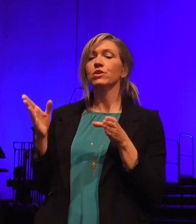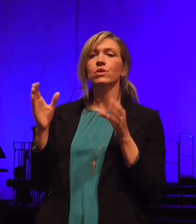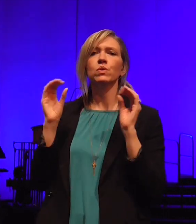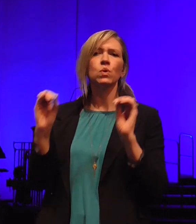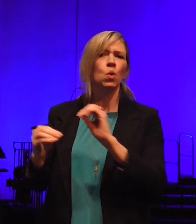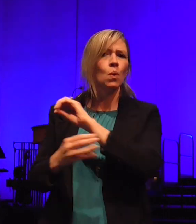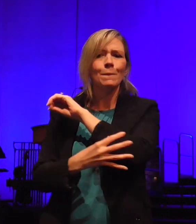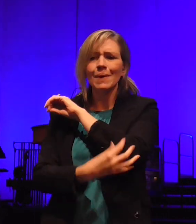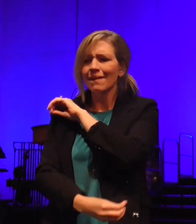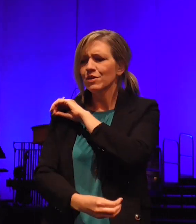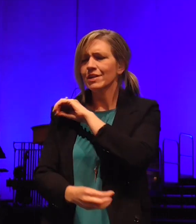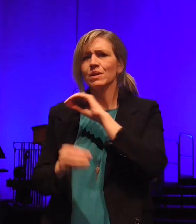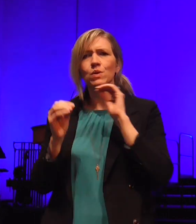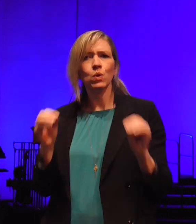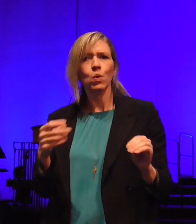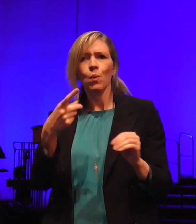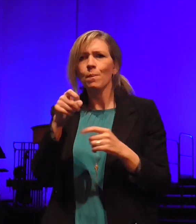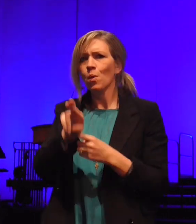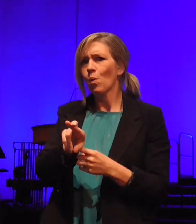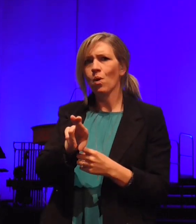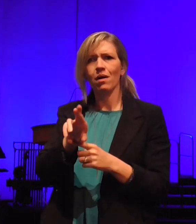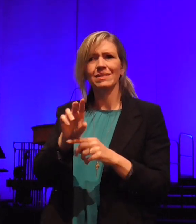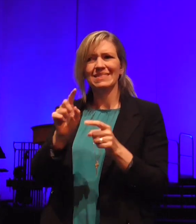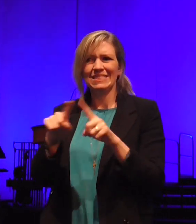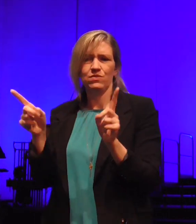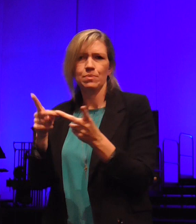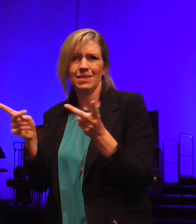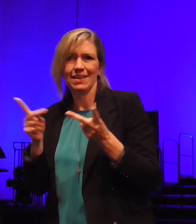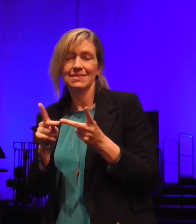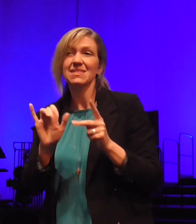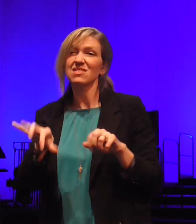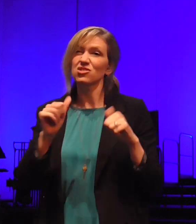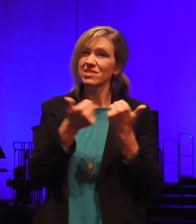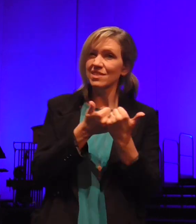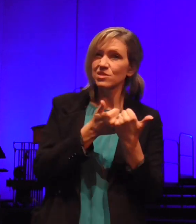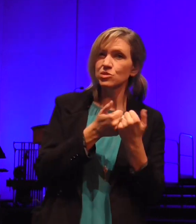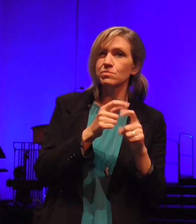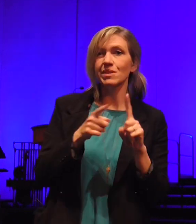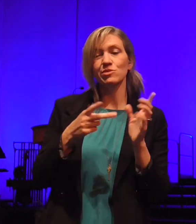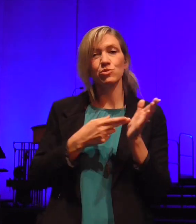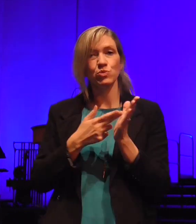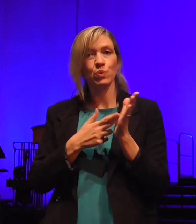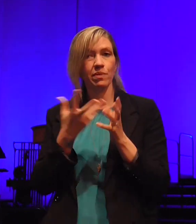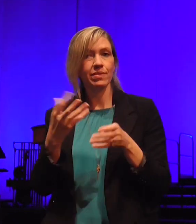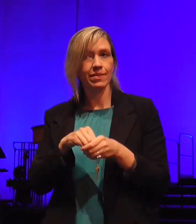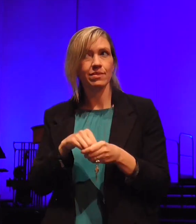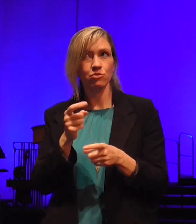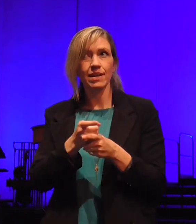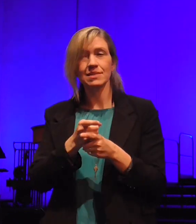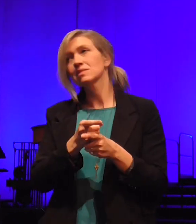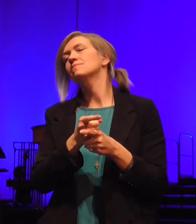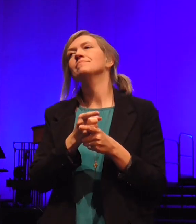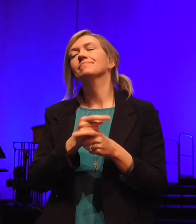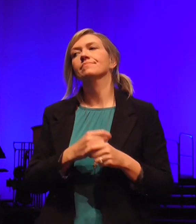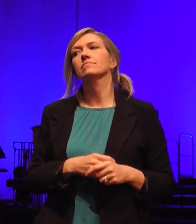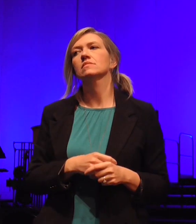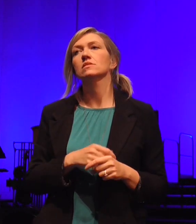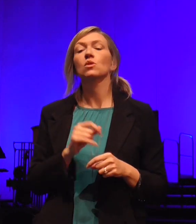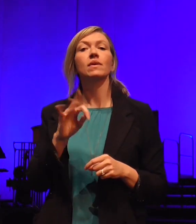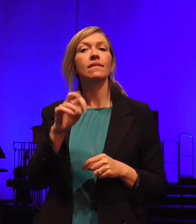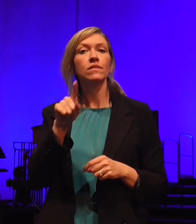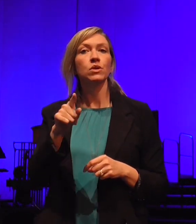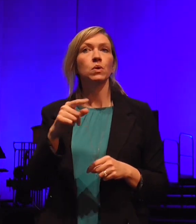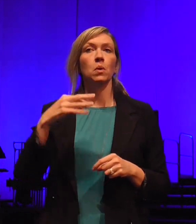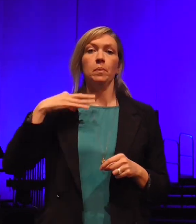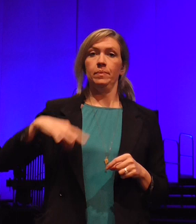poverty and no poor, indifferent place. Challenging, but some truth to it, right? If you get anything